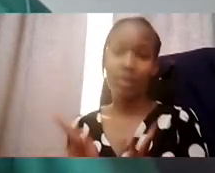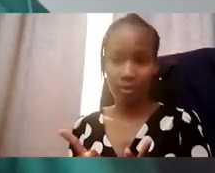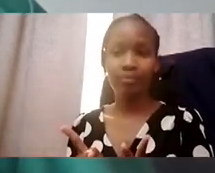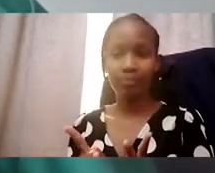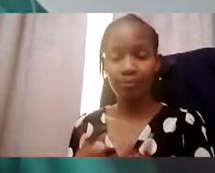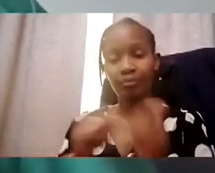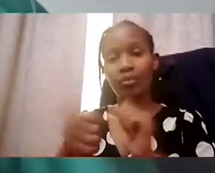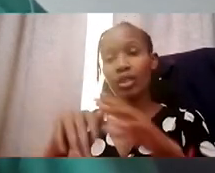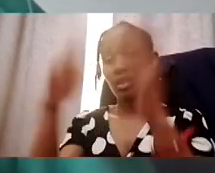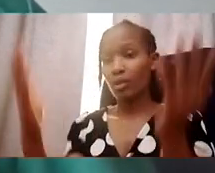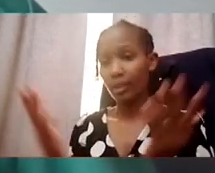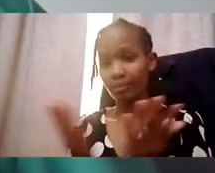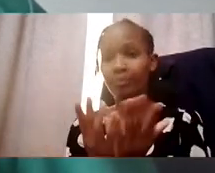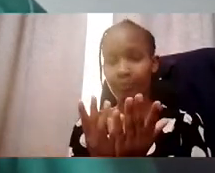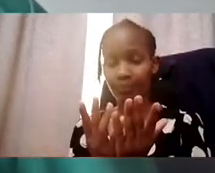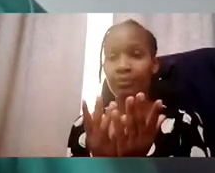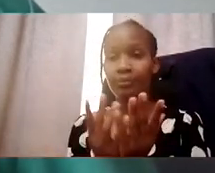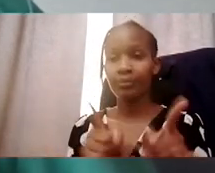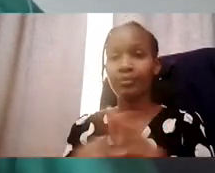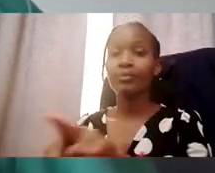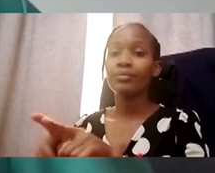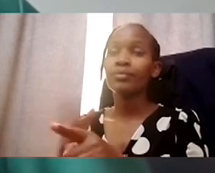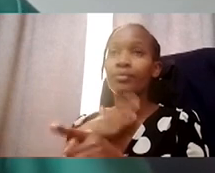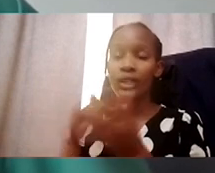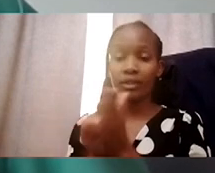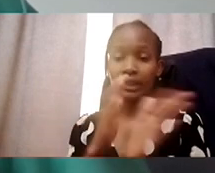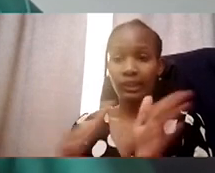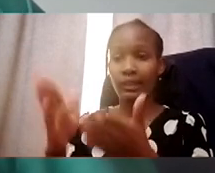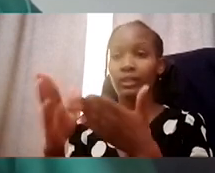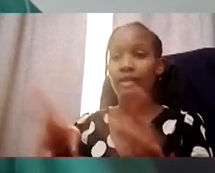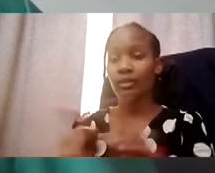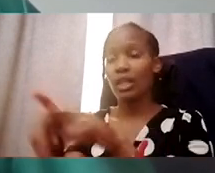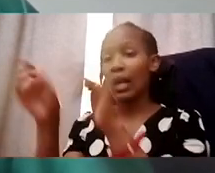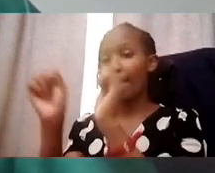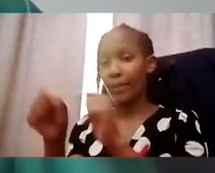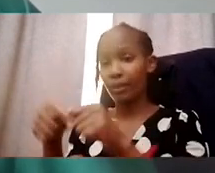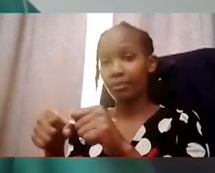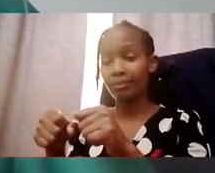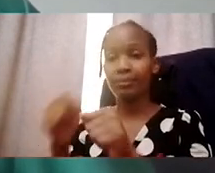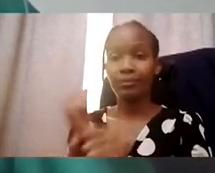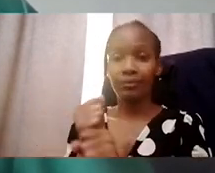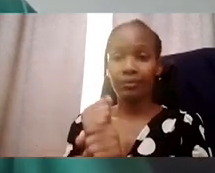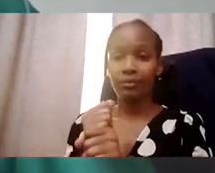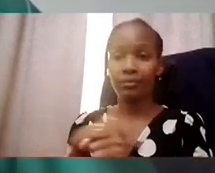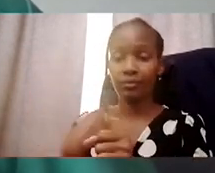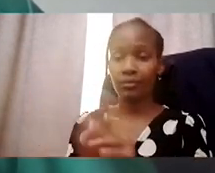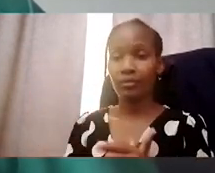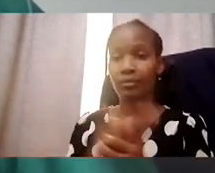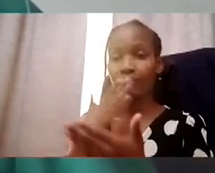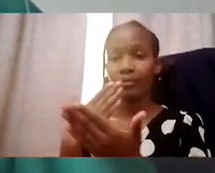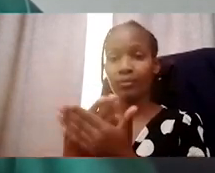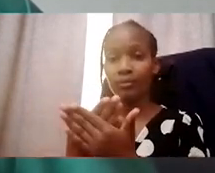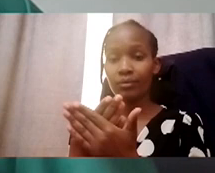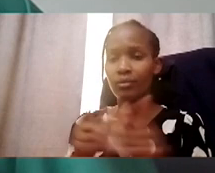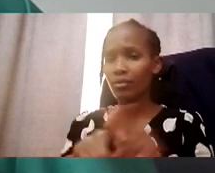world. And they just really just need that chance, and they'll be able to perform for us absolutely well. Thank you, Chris. You mentioned the